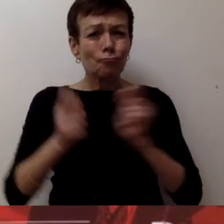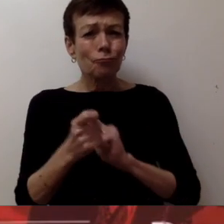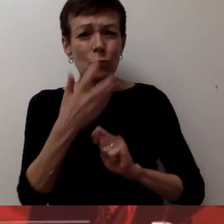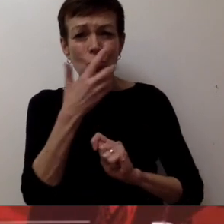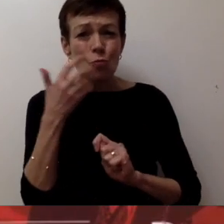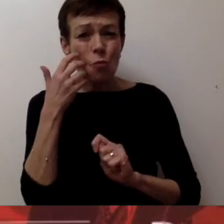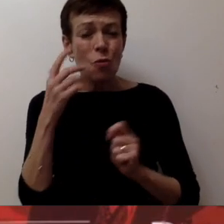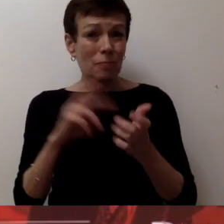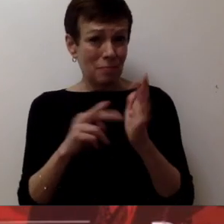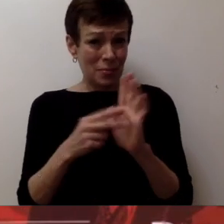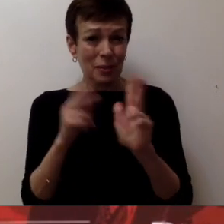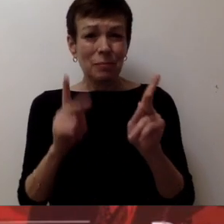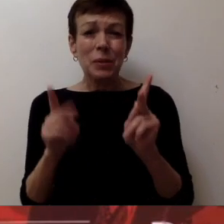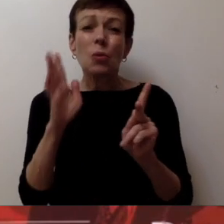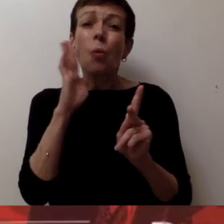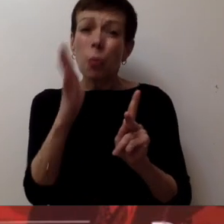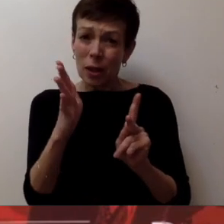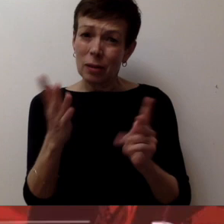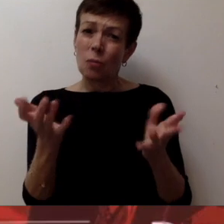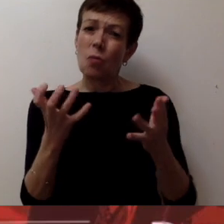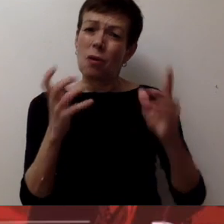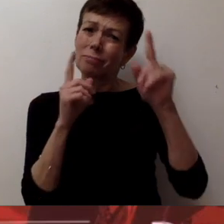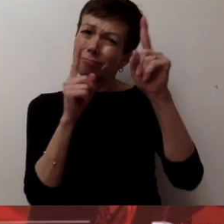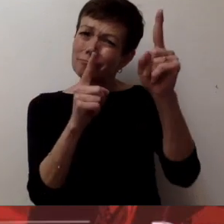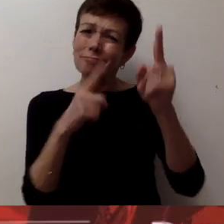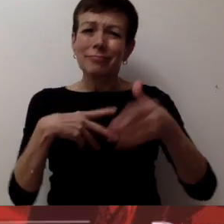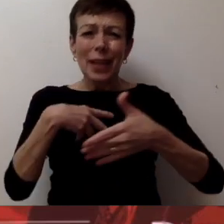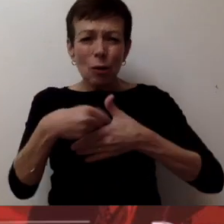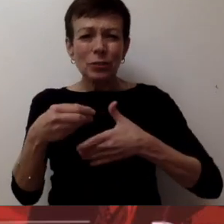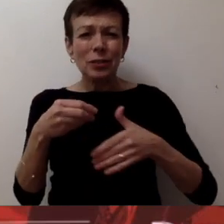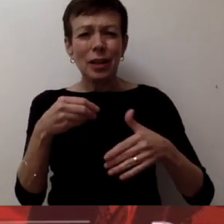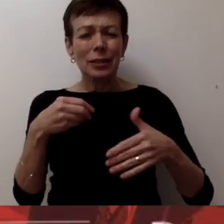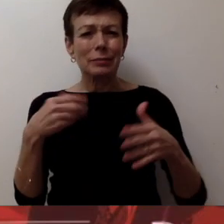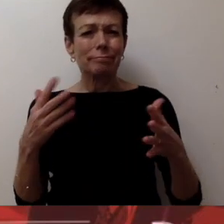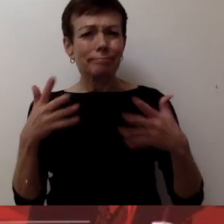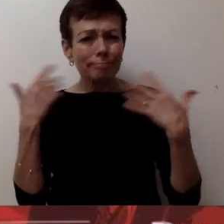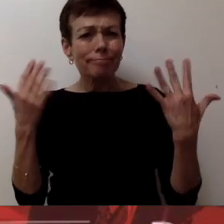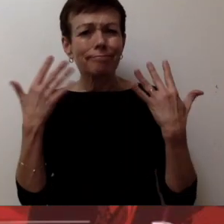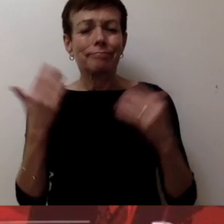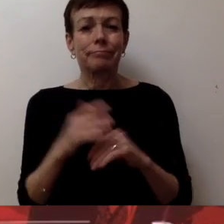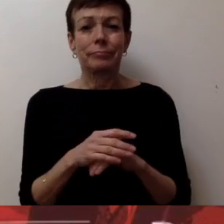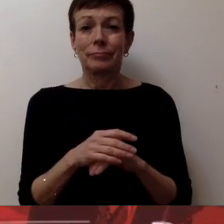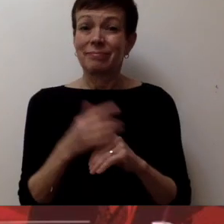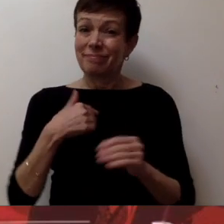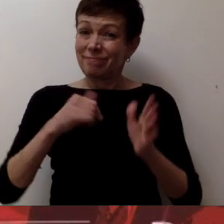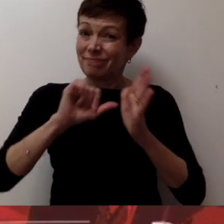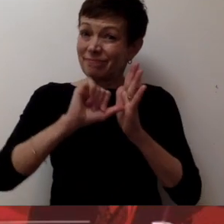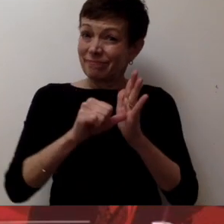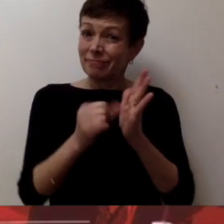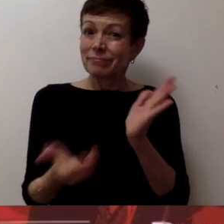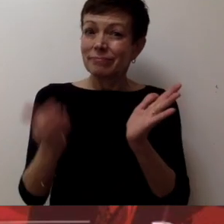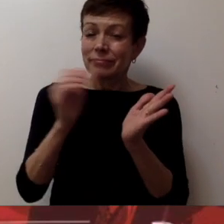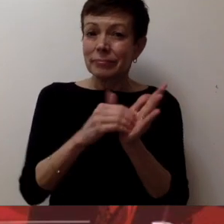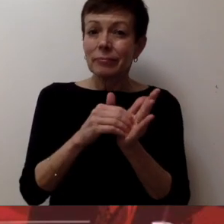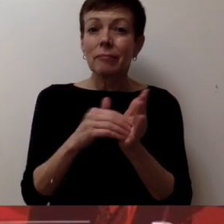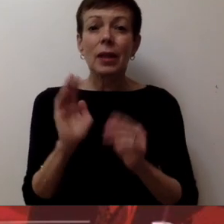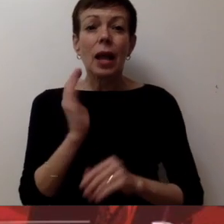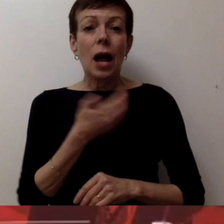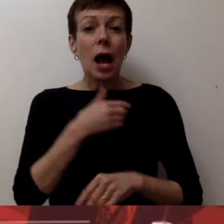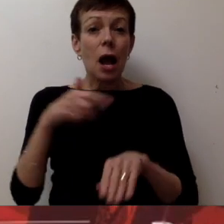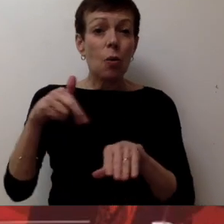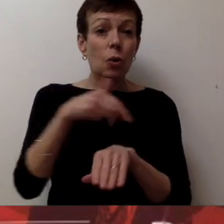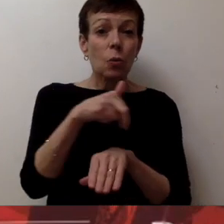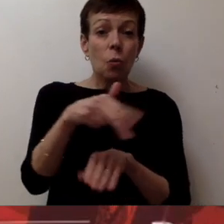be outside enjoying the outdoors. And so I will reiterate that as it stands right now, our